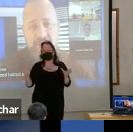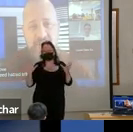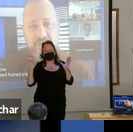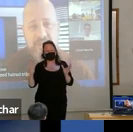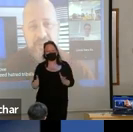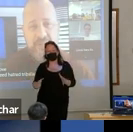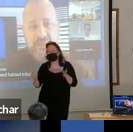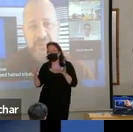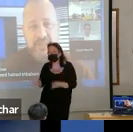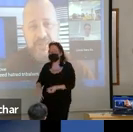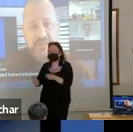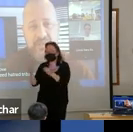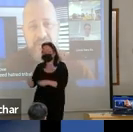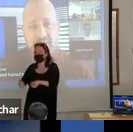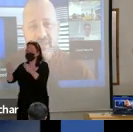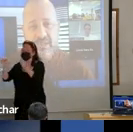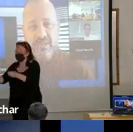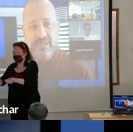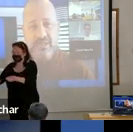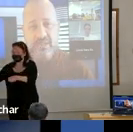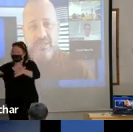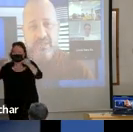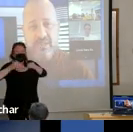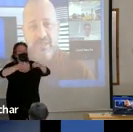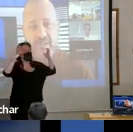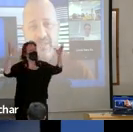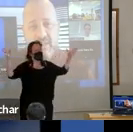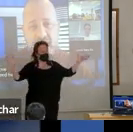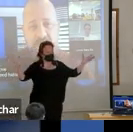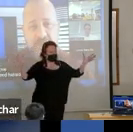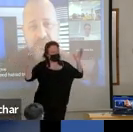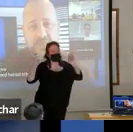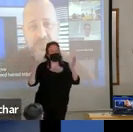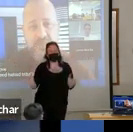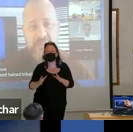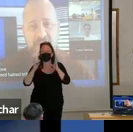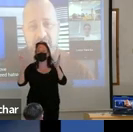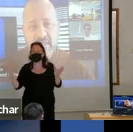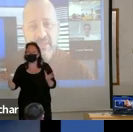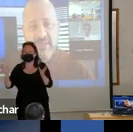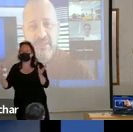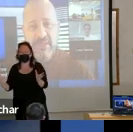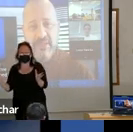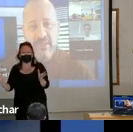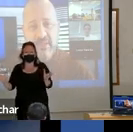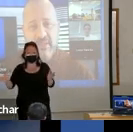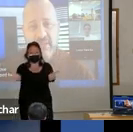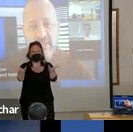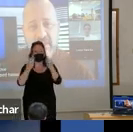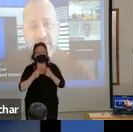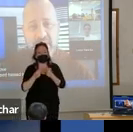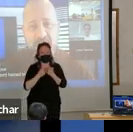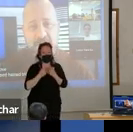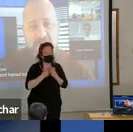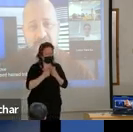could actually hire the best technical minds in the world in order to solve the problems